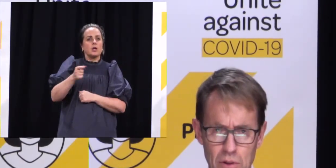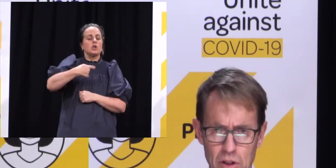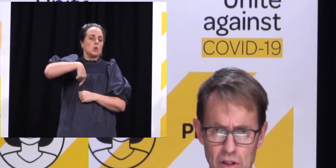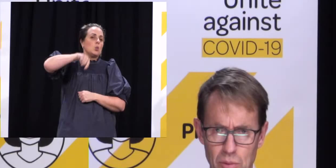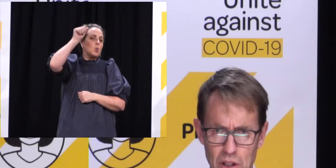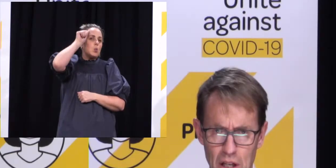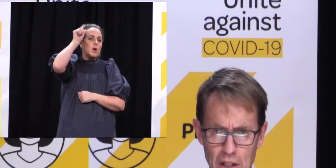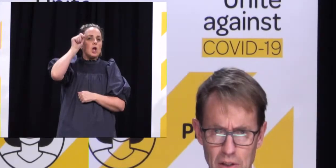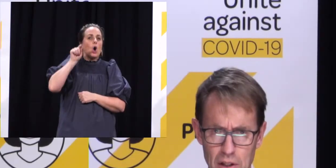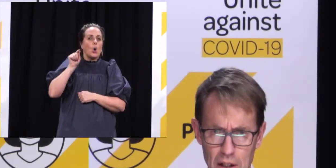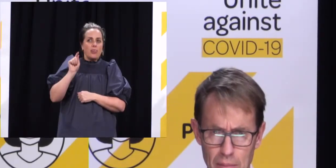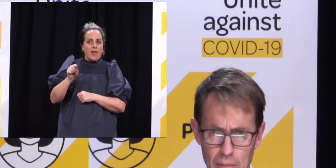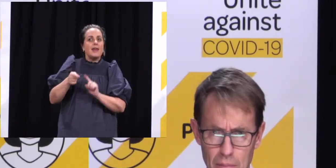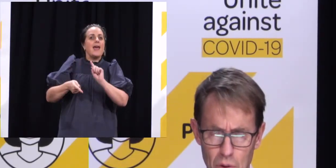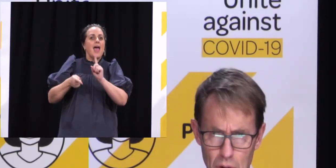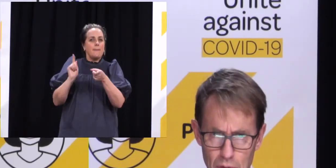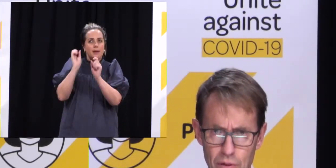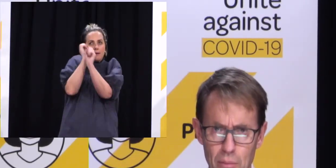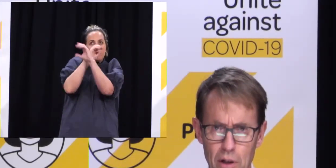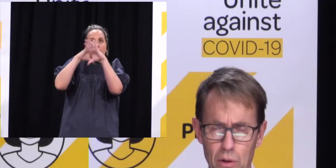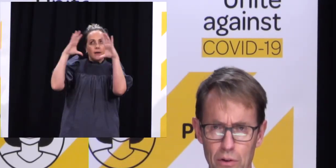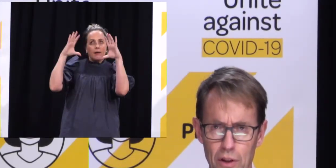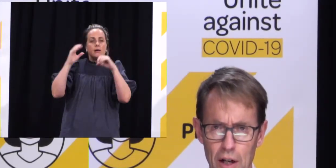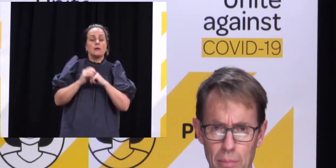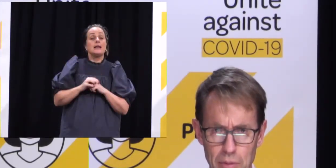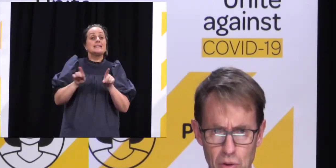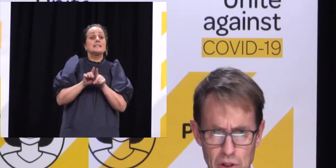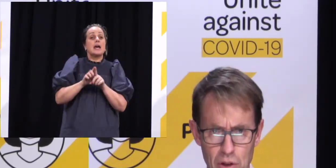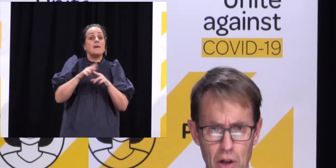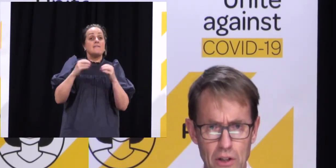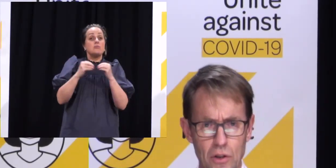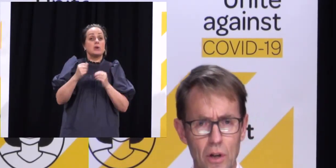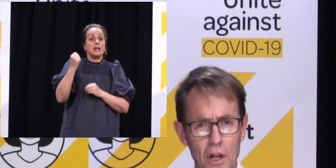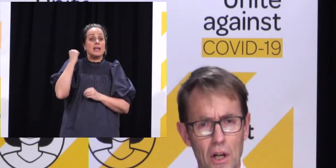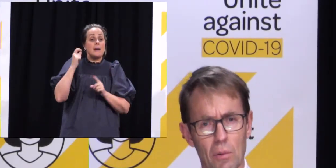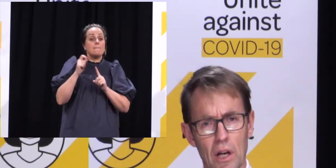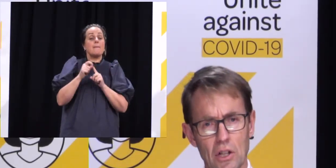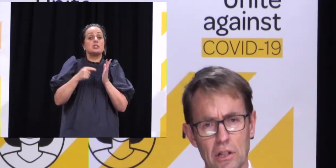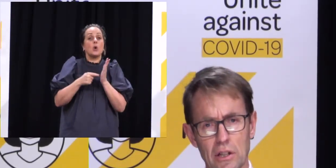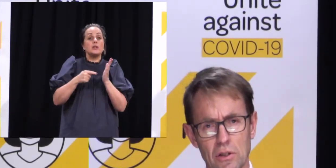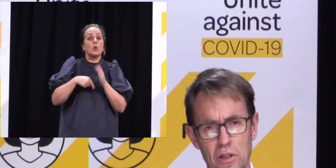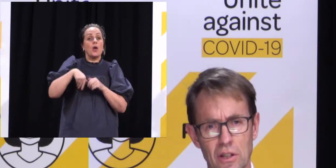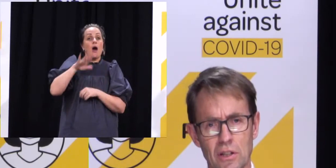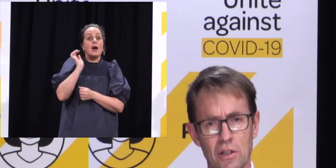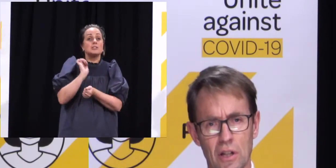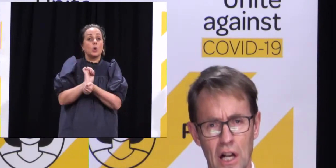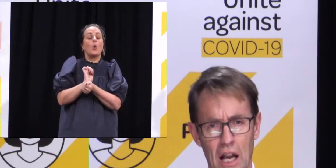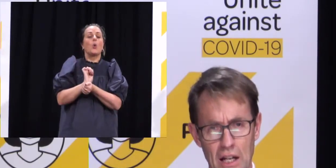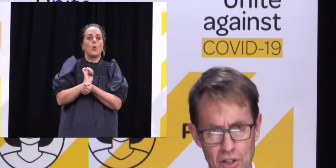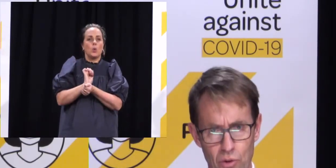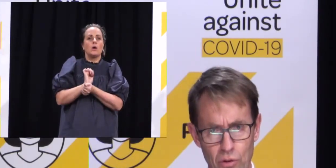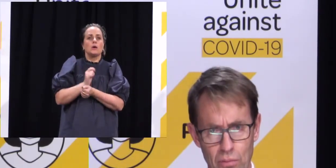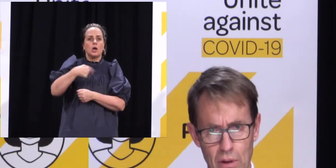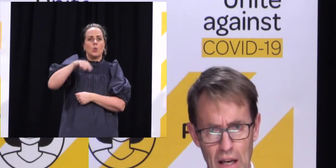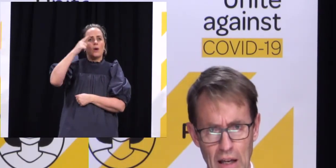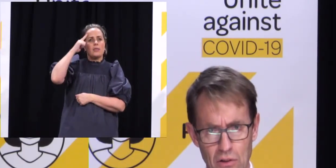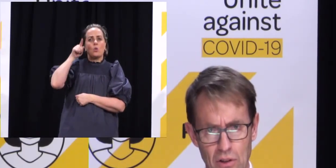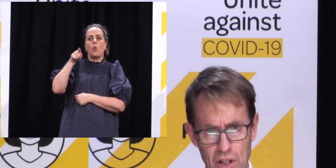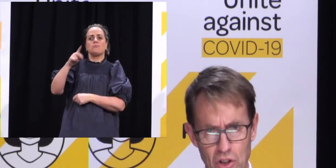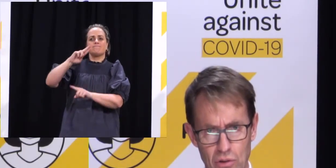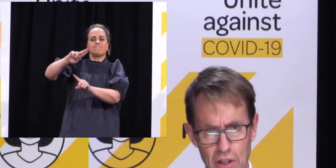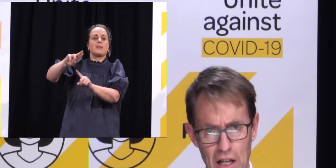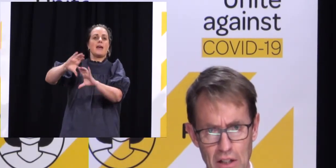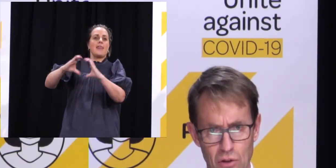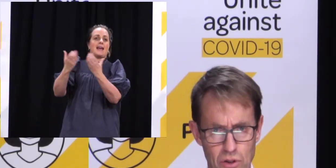this was the case in February with Papatoetoe High School. We actually considered the classroom and